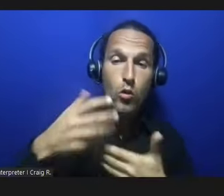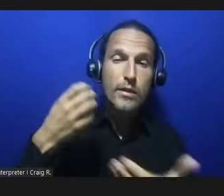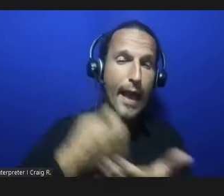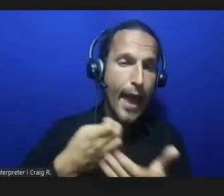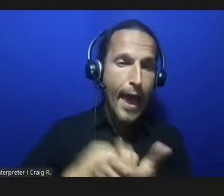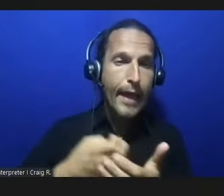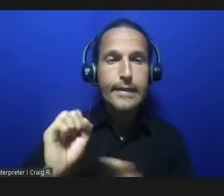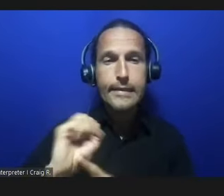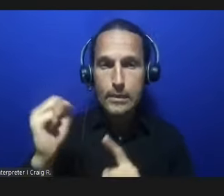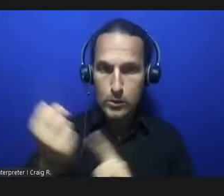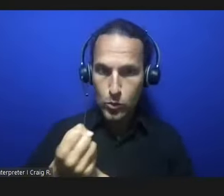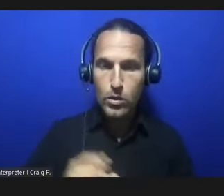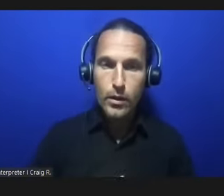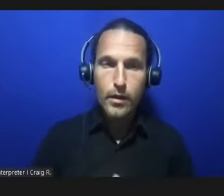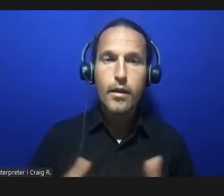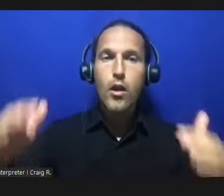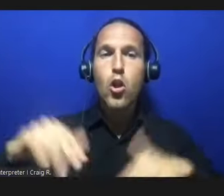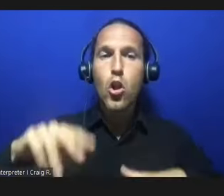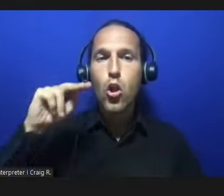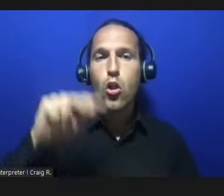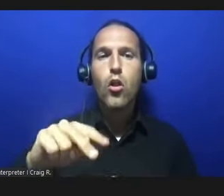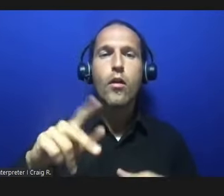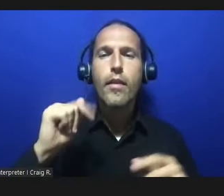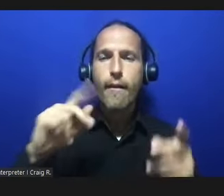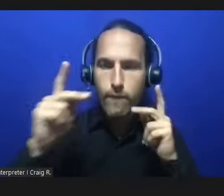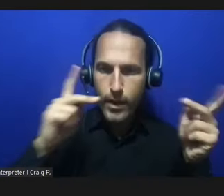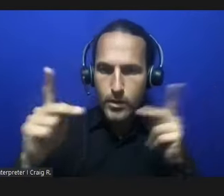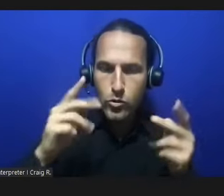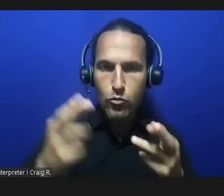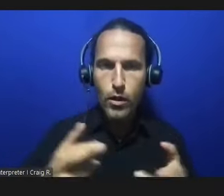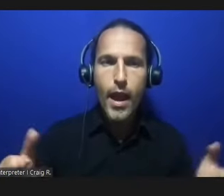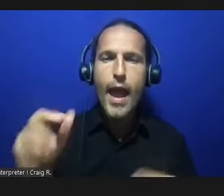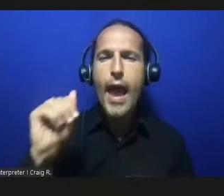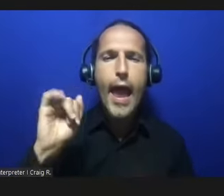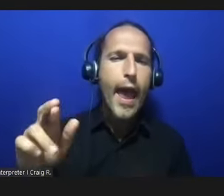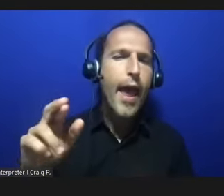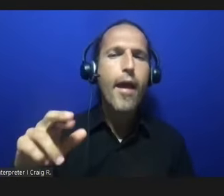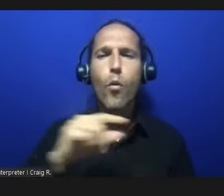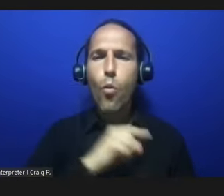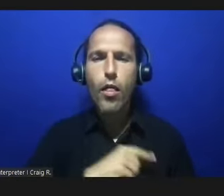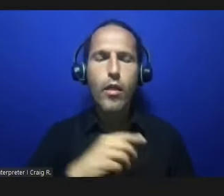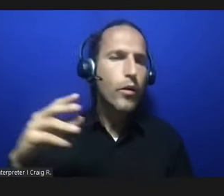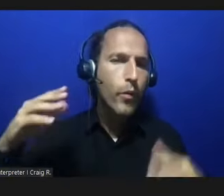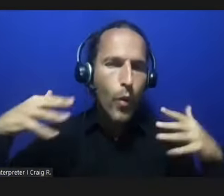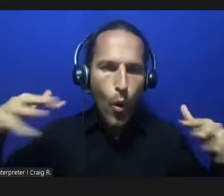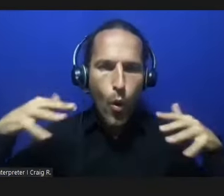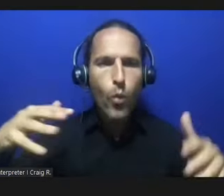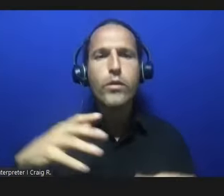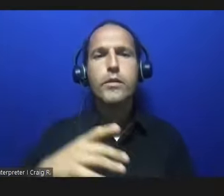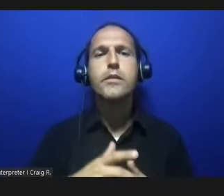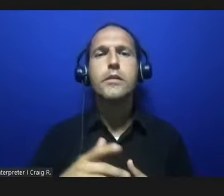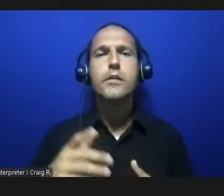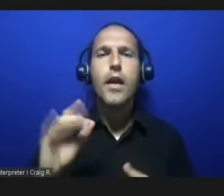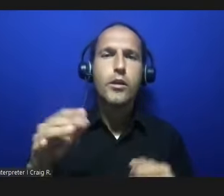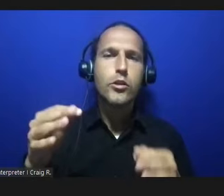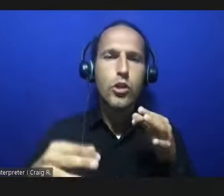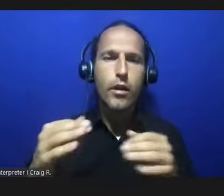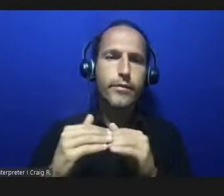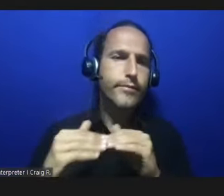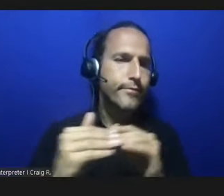and conditions. We'll be looking at the visual resources, air quality, noise, and environmental justice, among others.